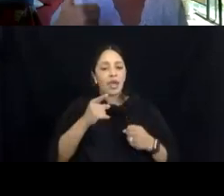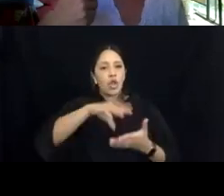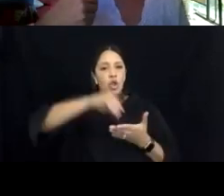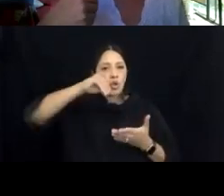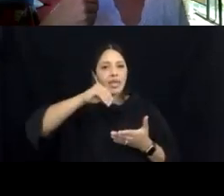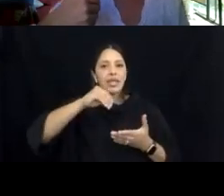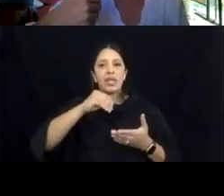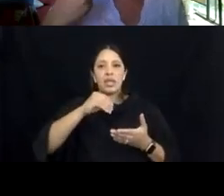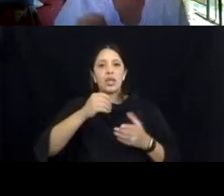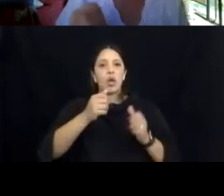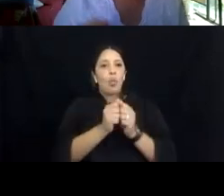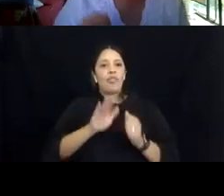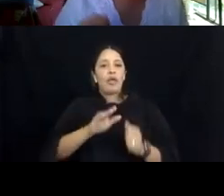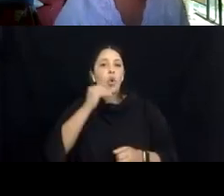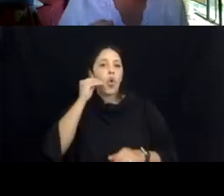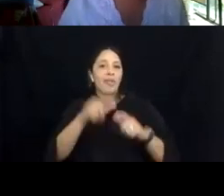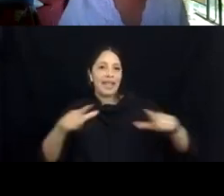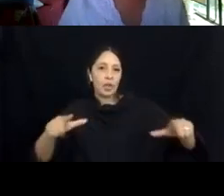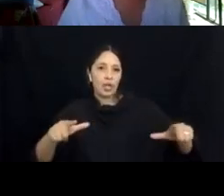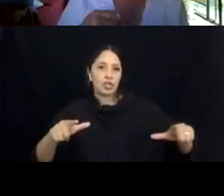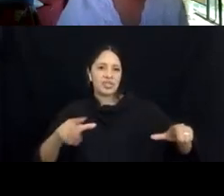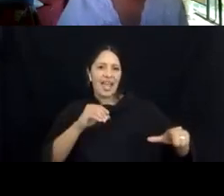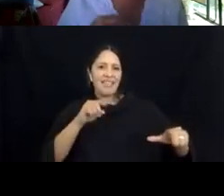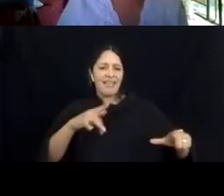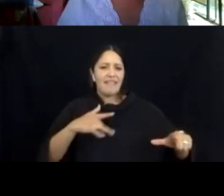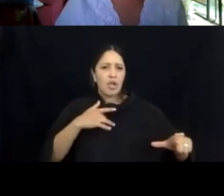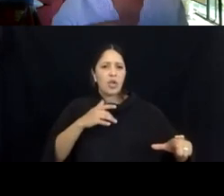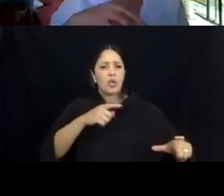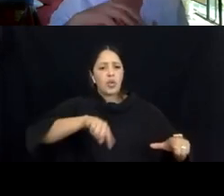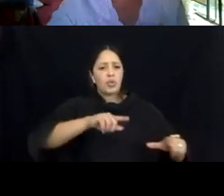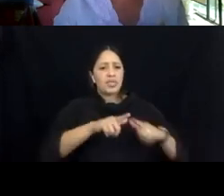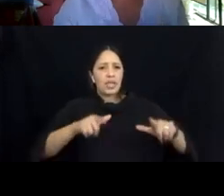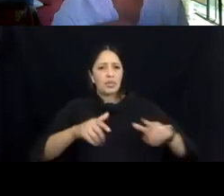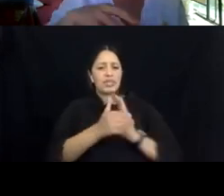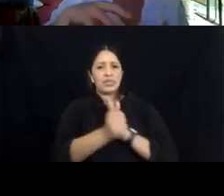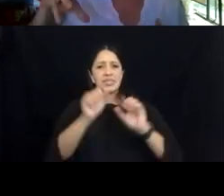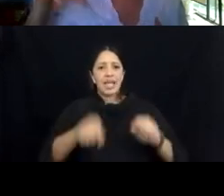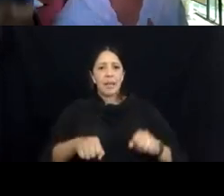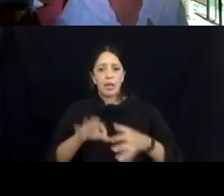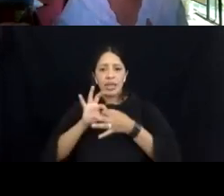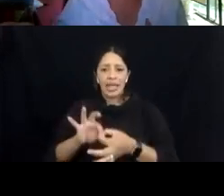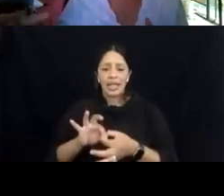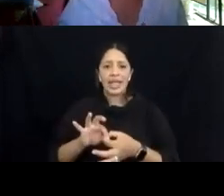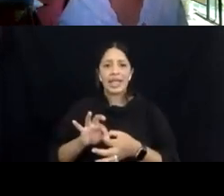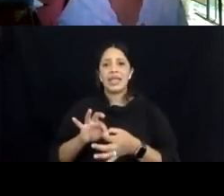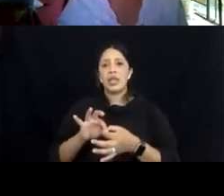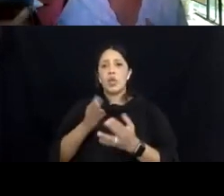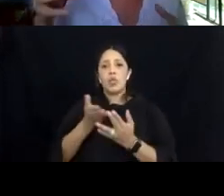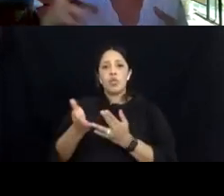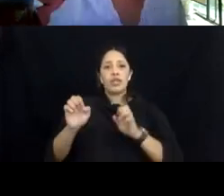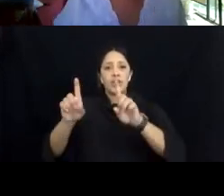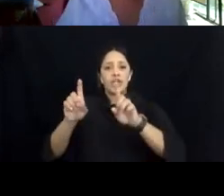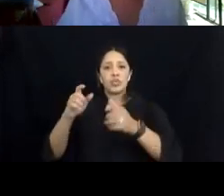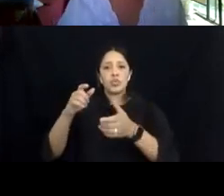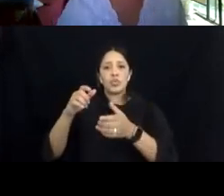that that those language skills can be related in an educational setting, and they're